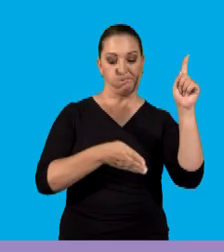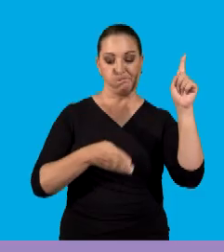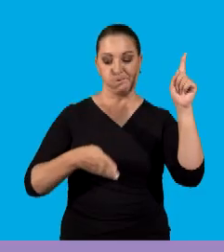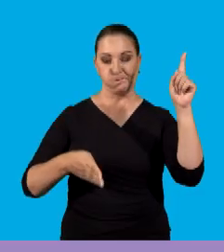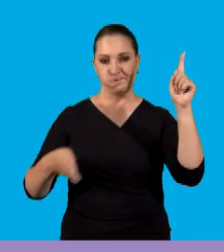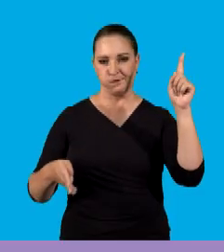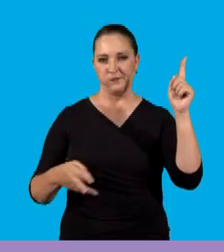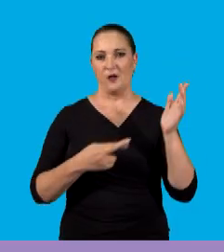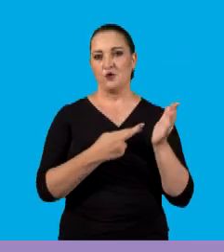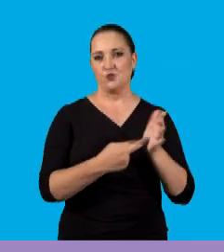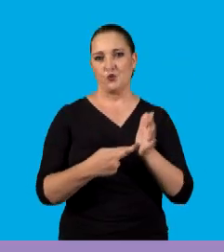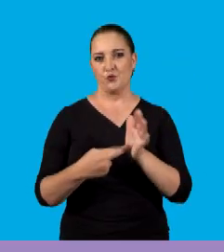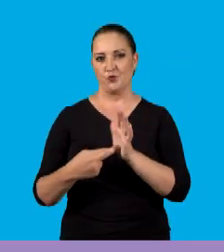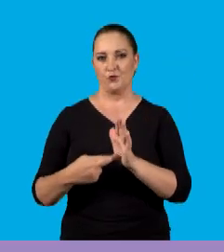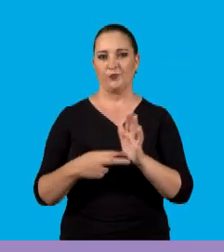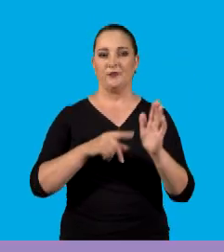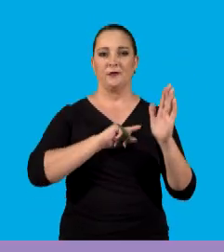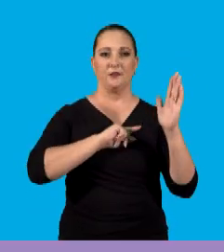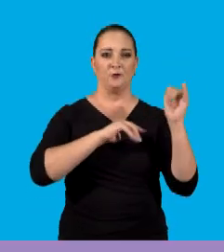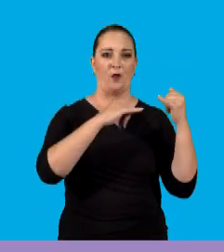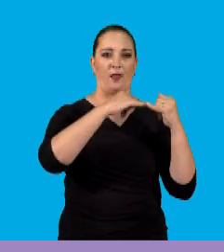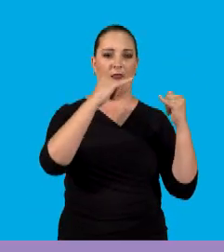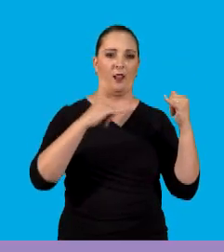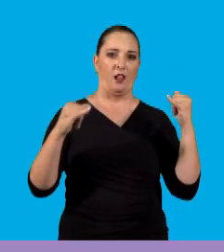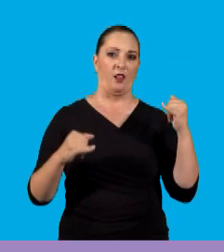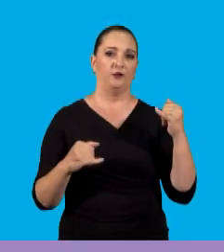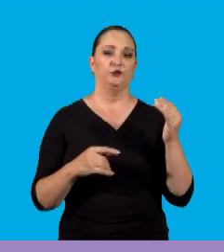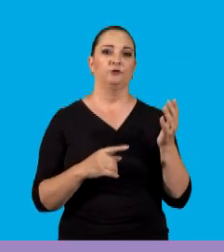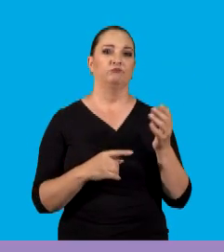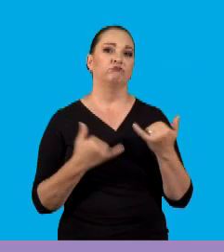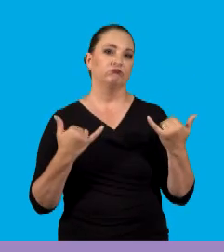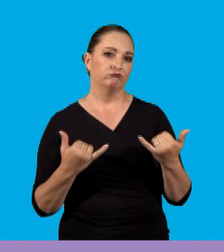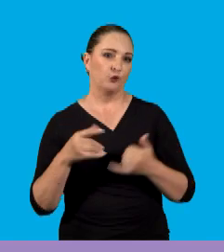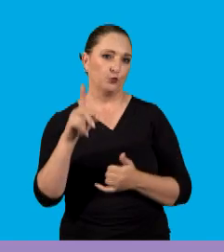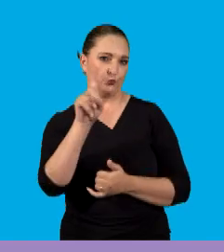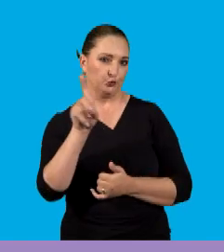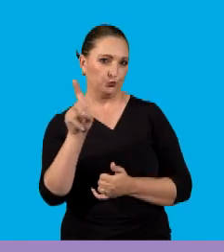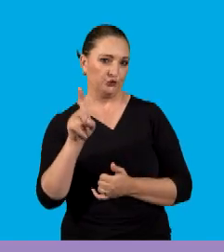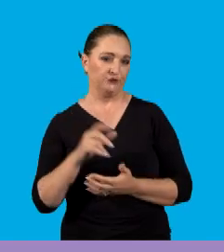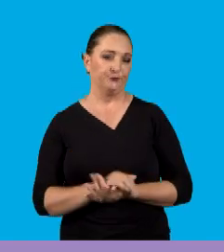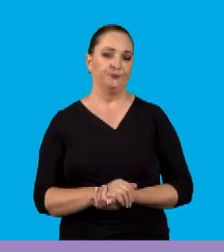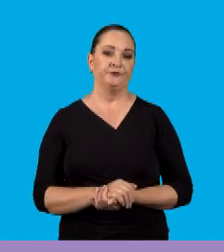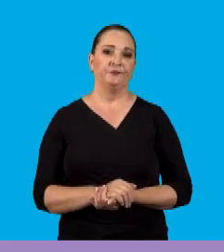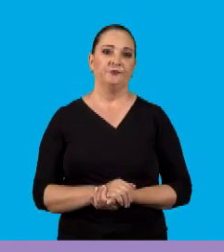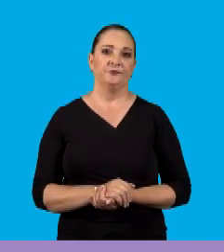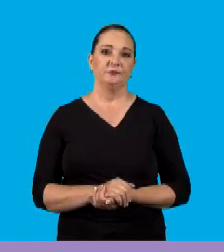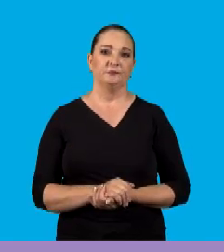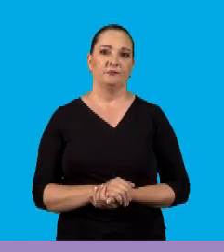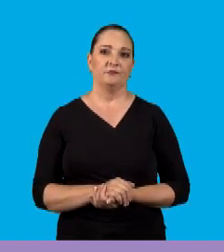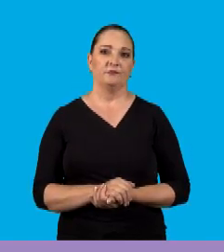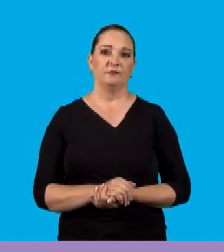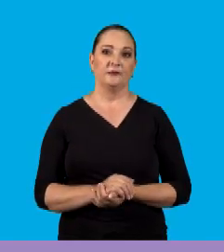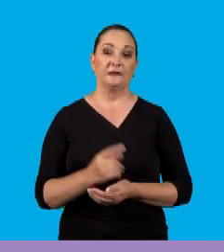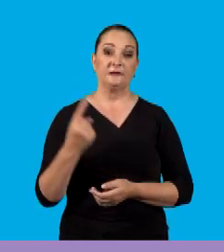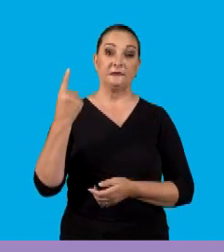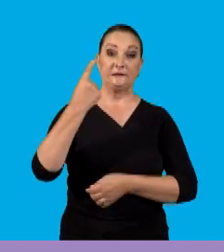and represented in this line graph. Let's look at the questions that go with this graph. It says there, on which